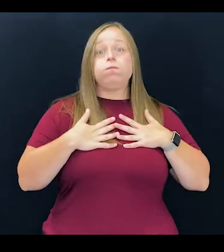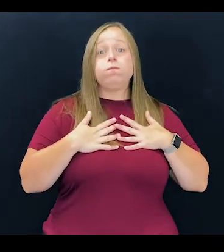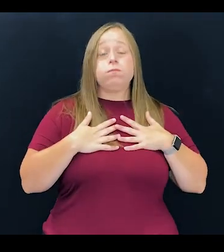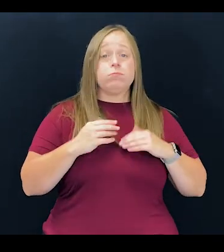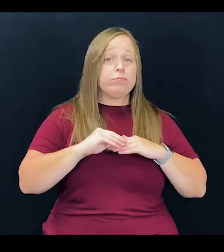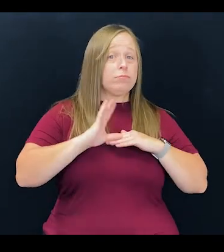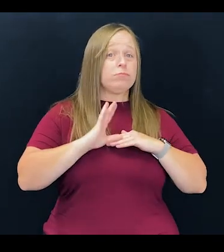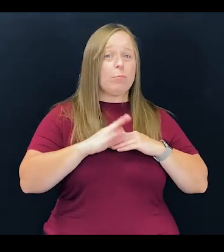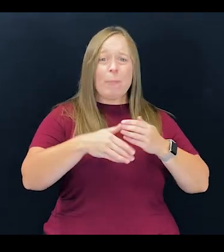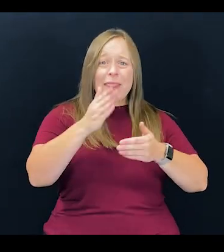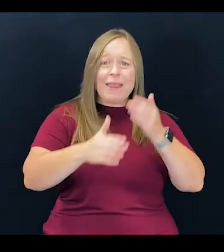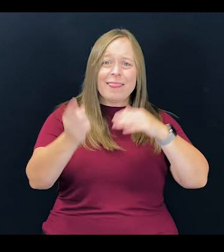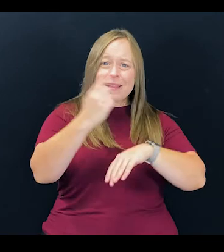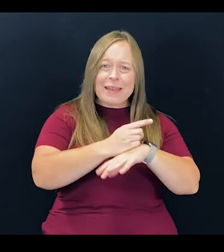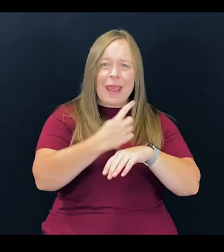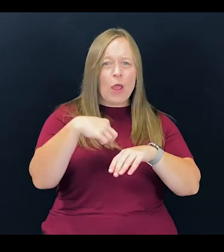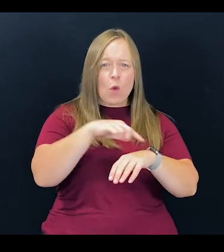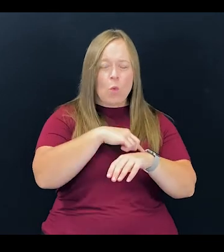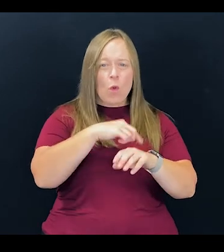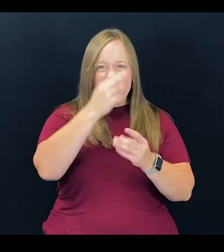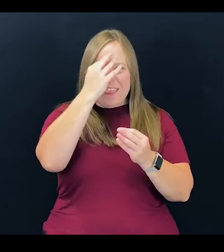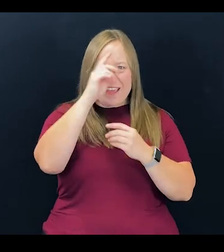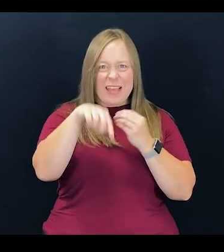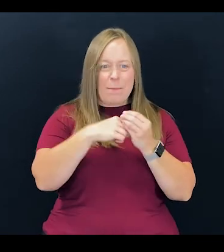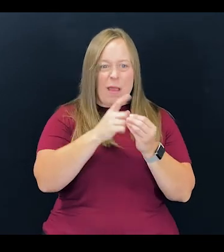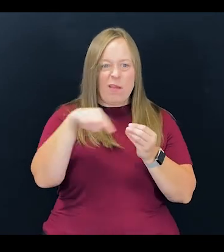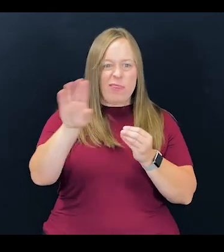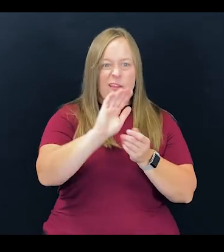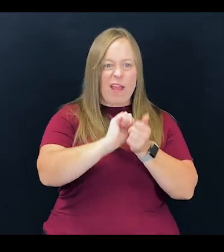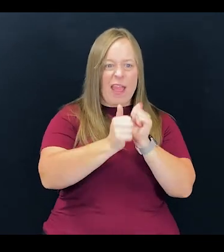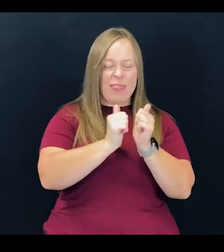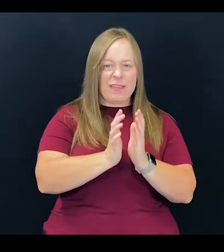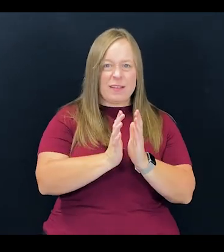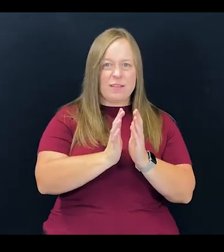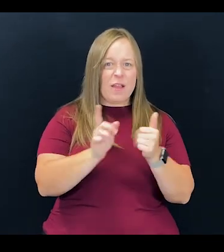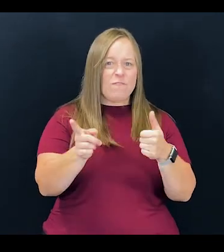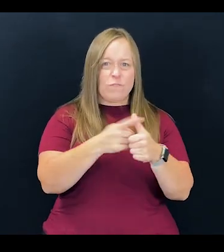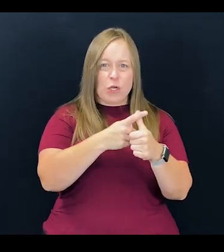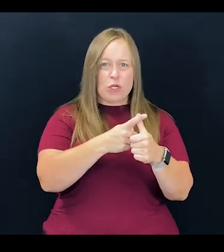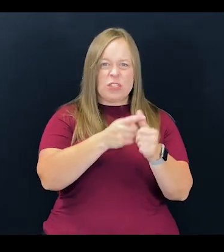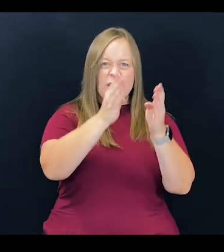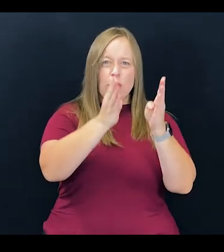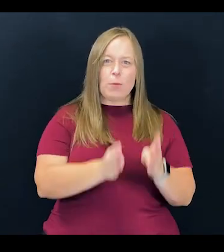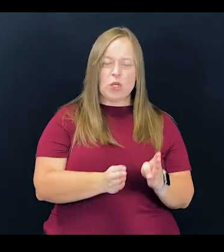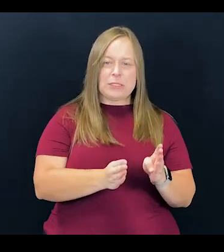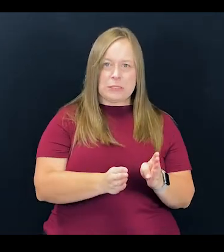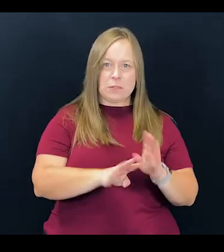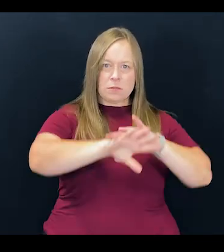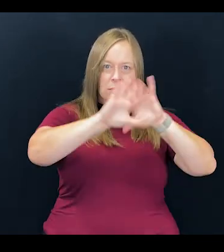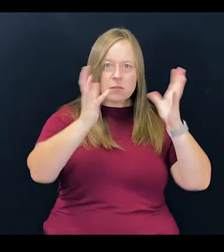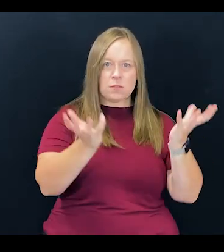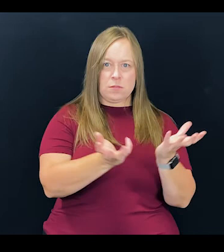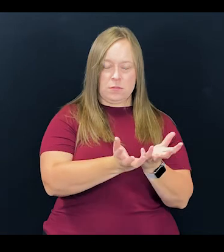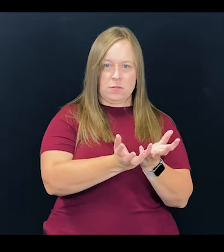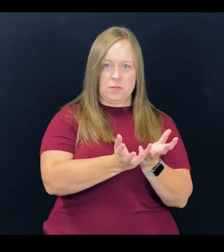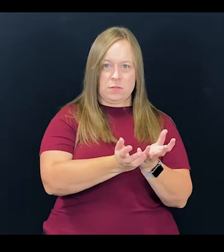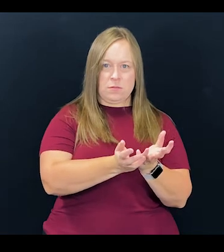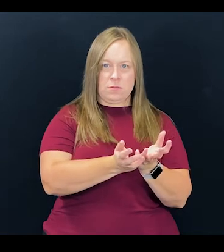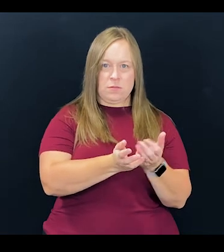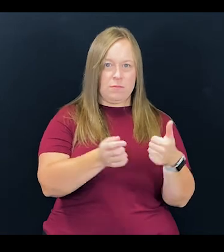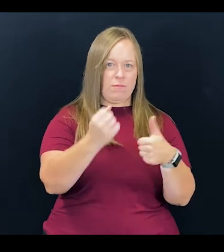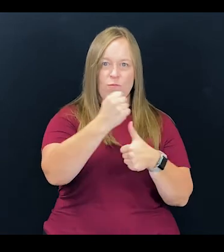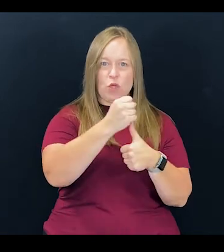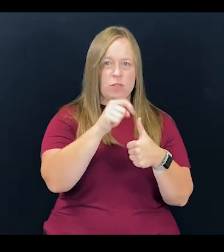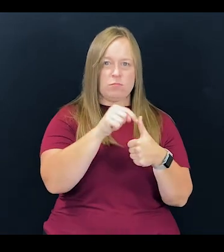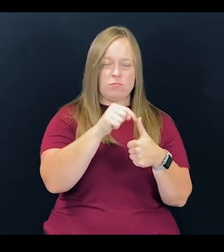a lot for us. But at the end of the day, when we're considering any athlete, they are first and foremost a person.